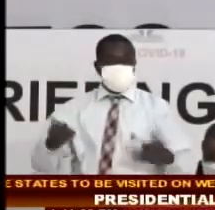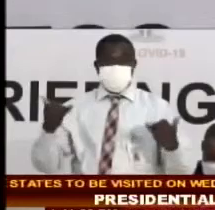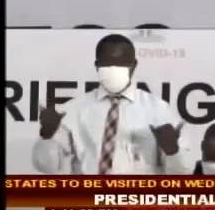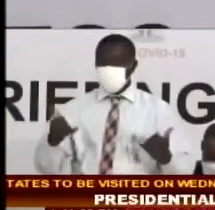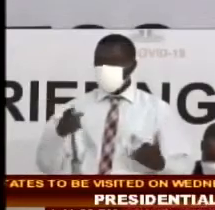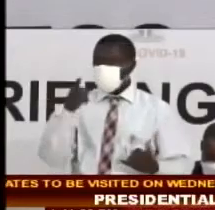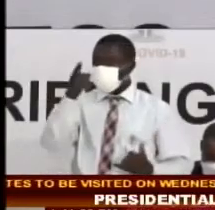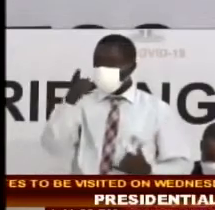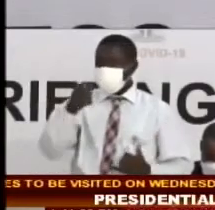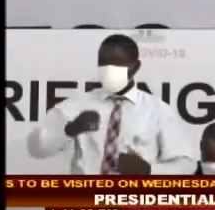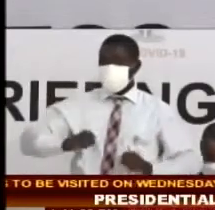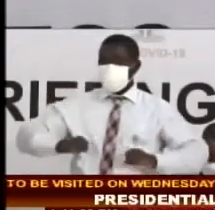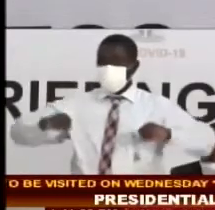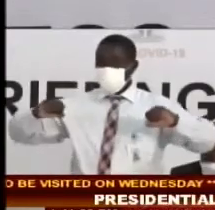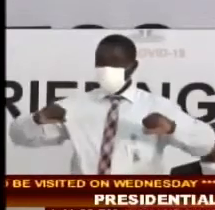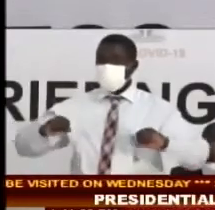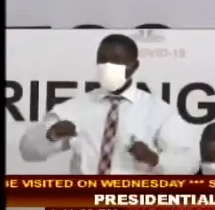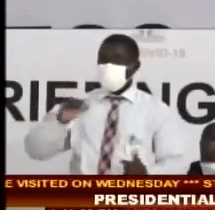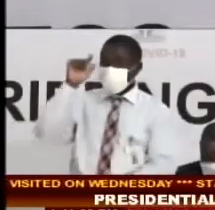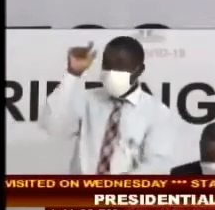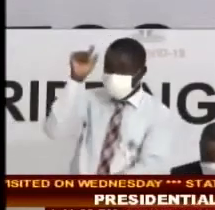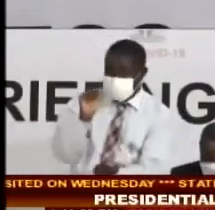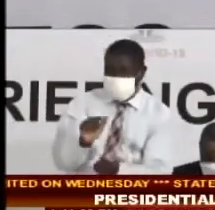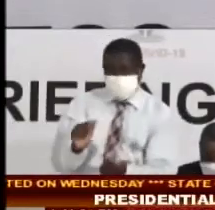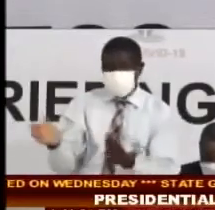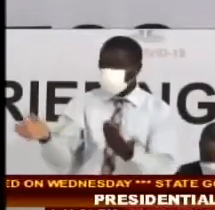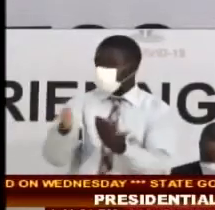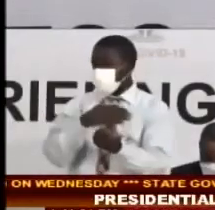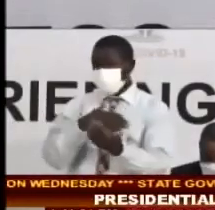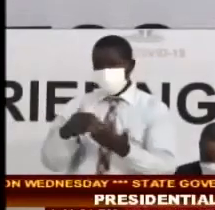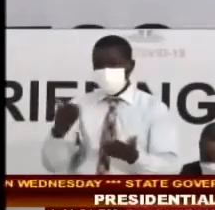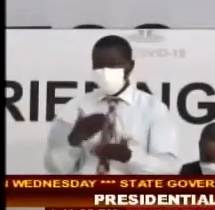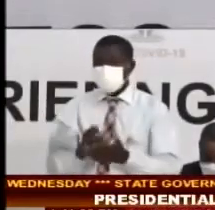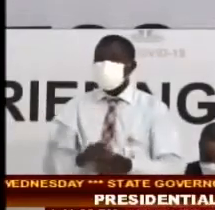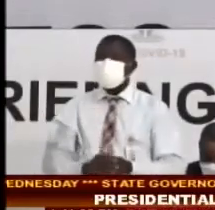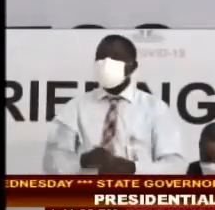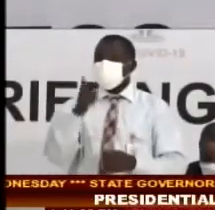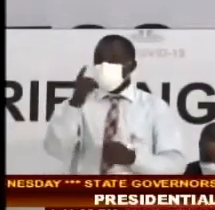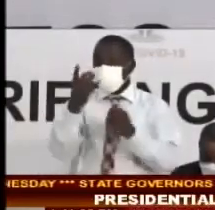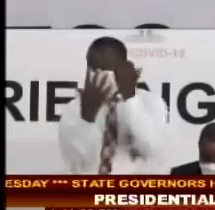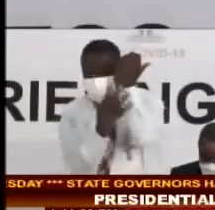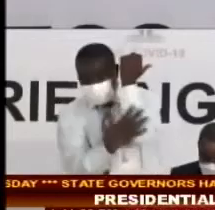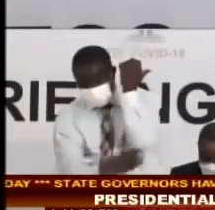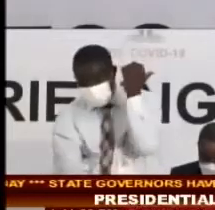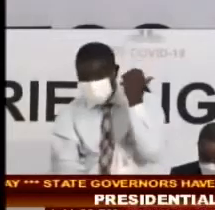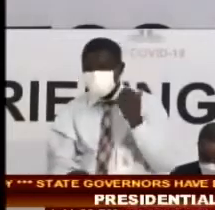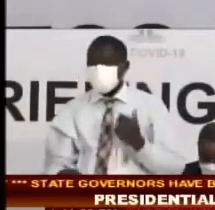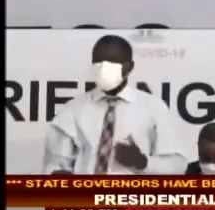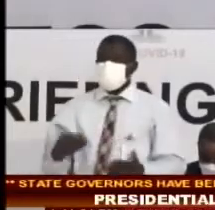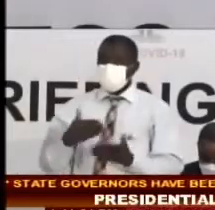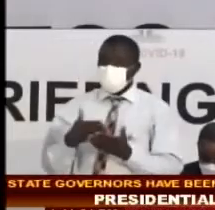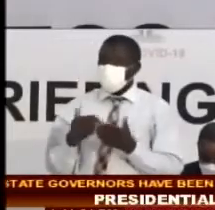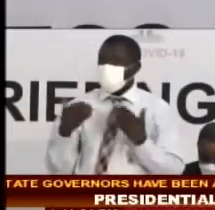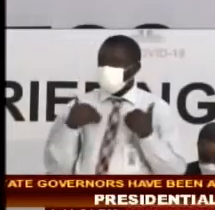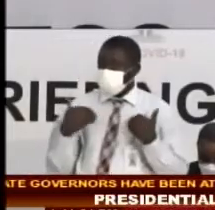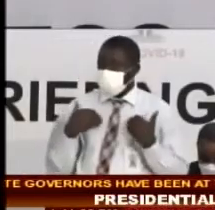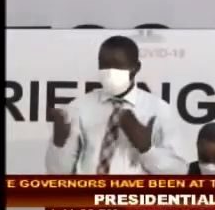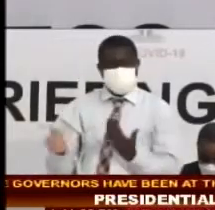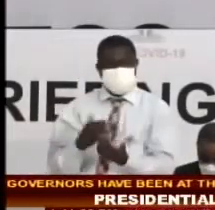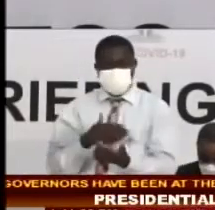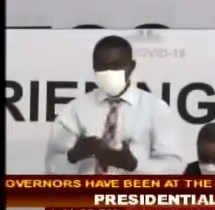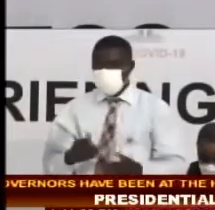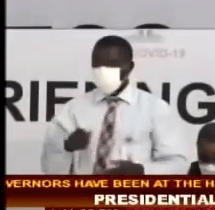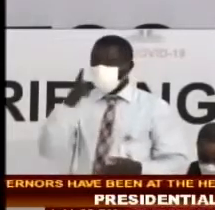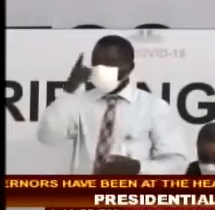mutum, ko kai mai kuɗi ne ko talaka, ko mai mulki mara